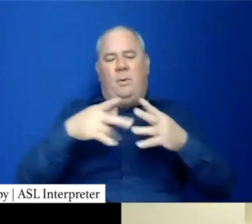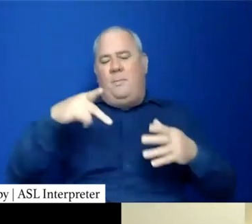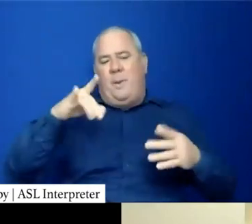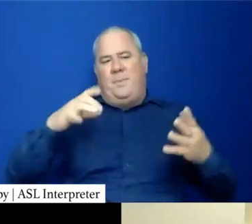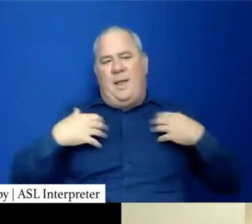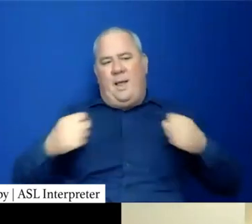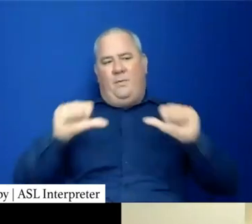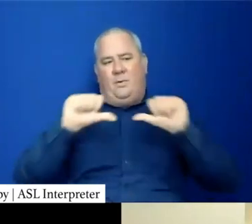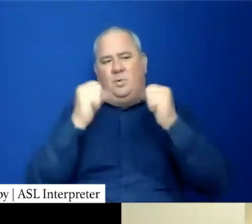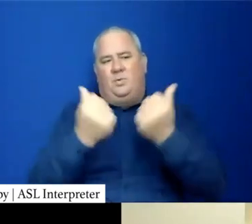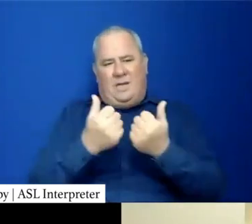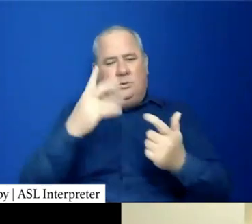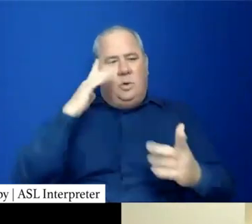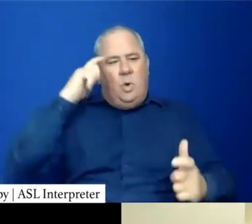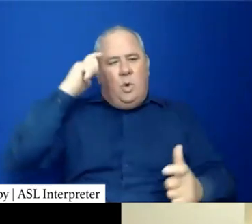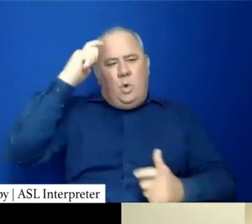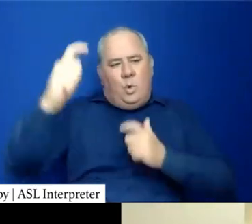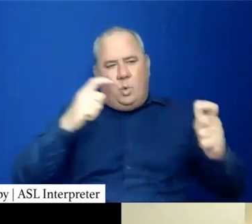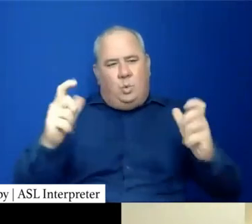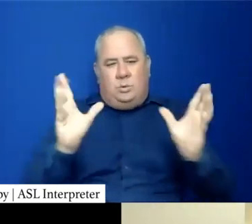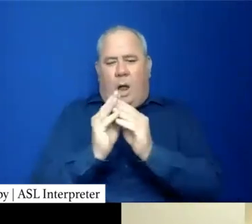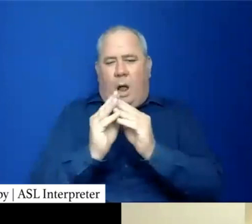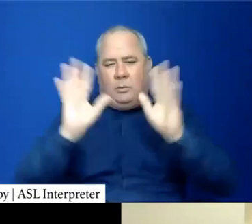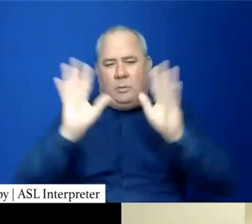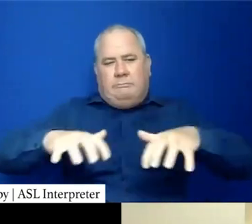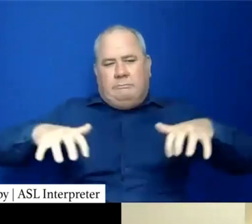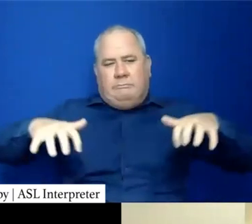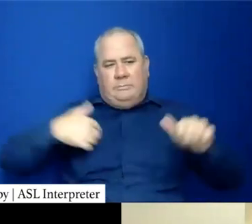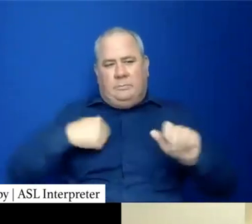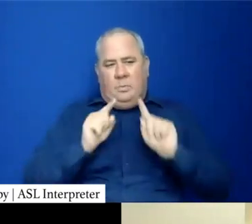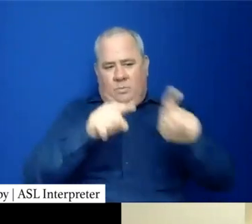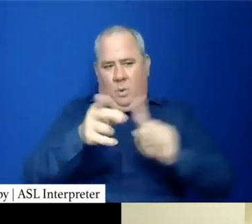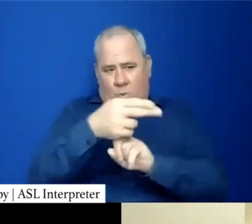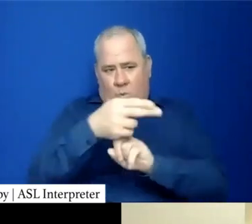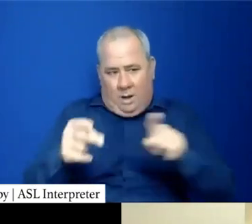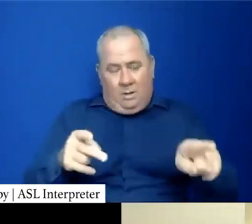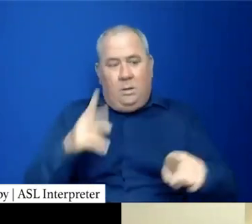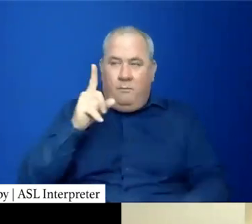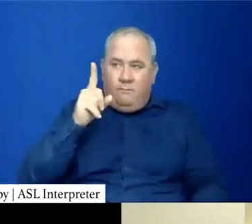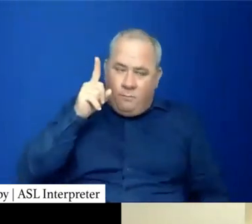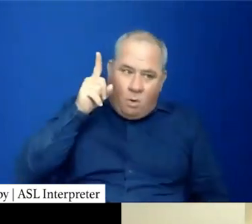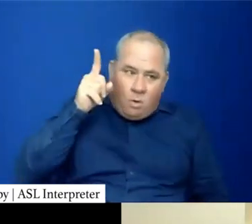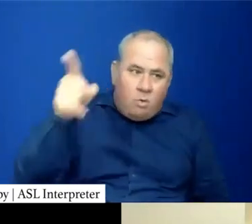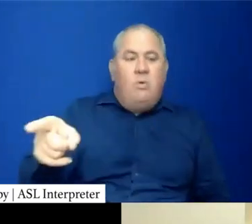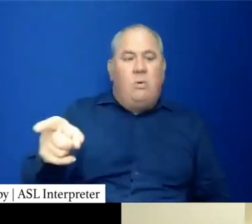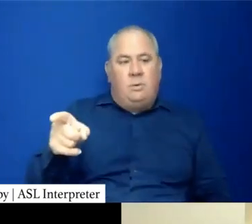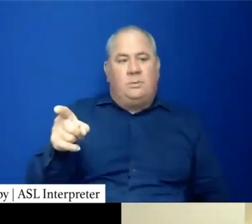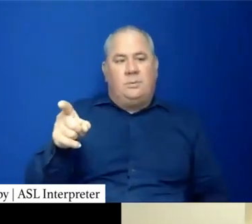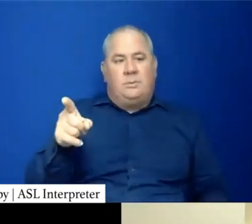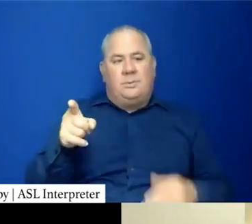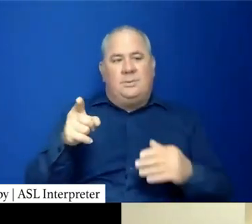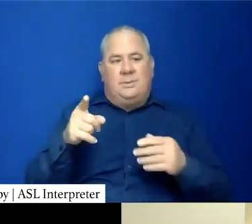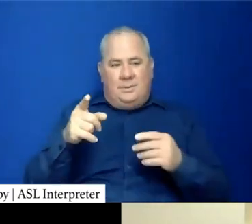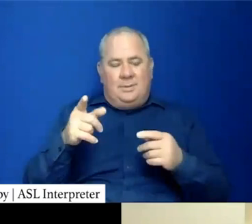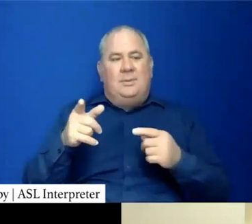like, huge conference hall. And I knew the hotel that I got was going to be really far away from the conference center.